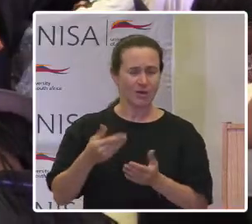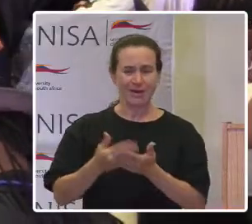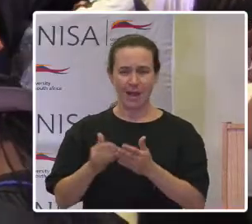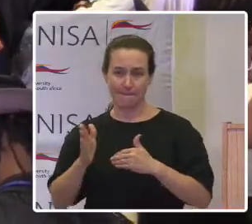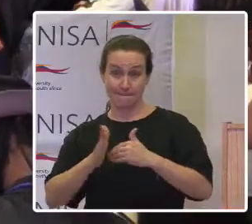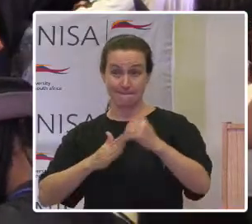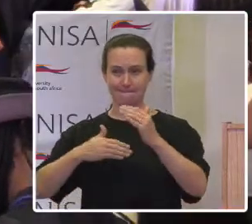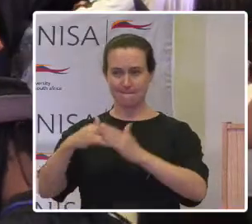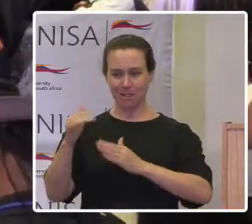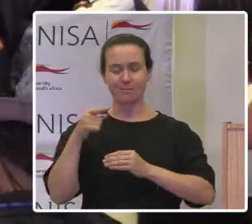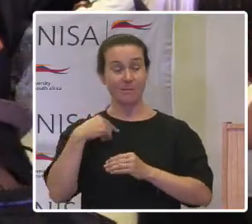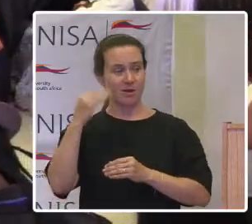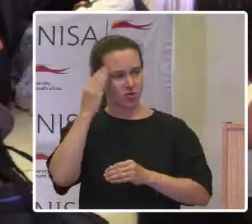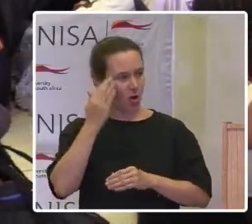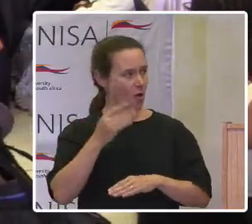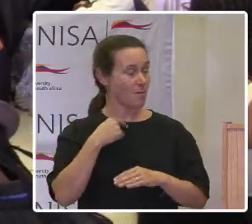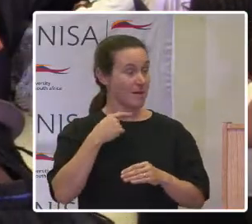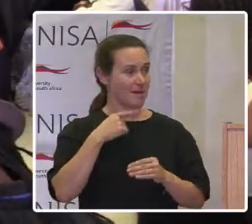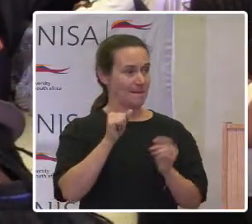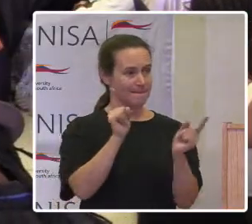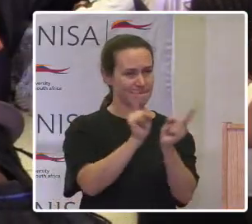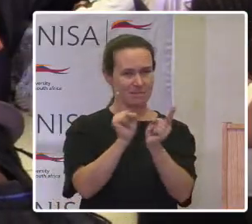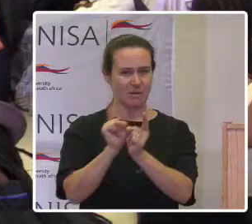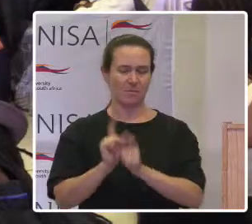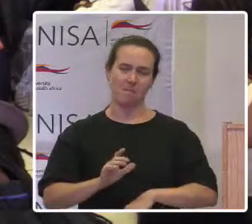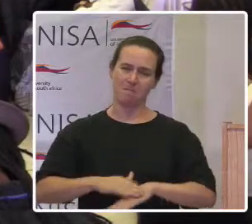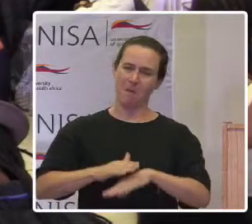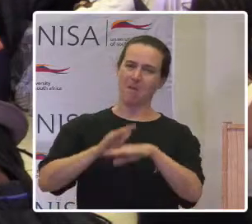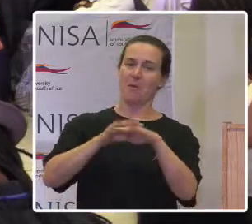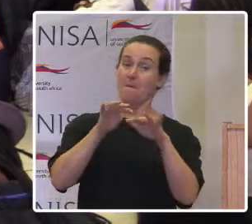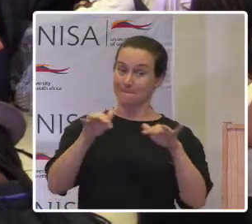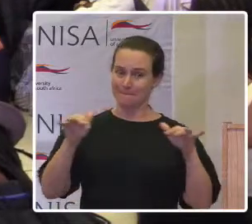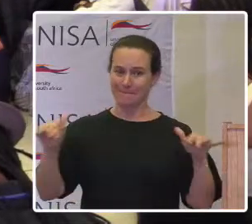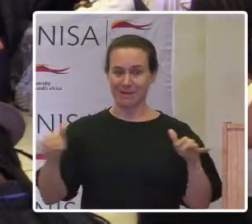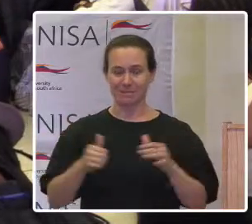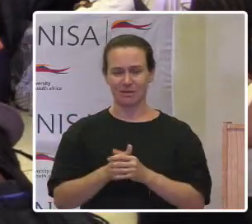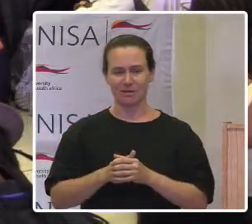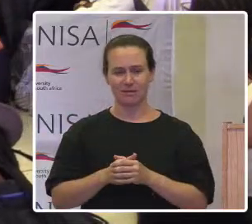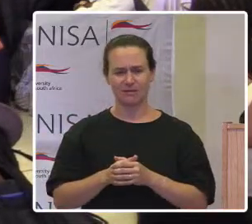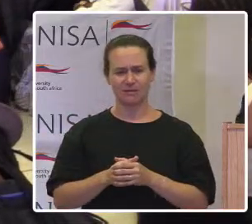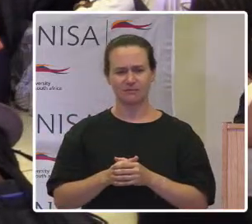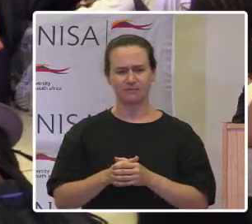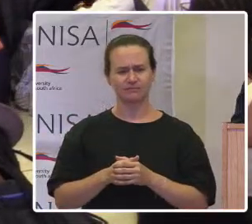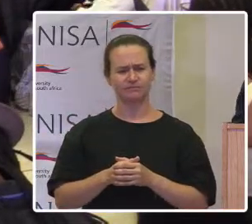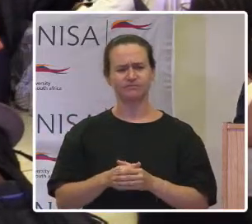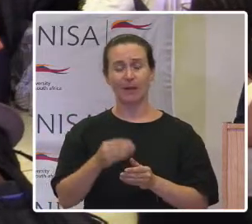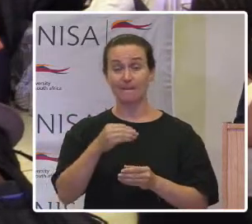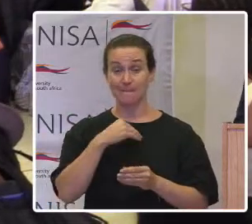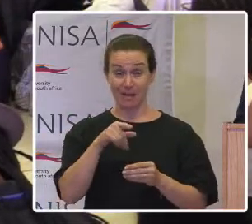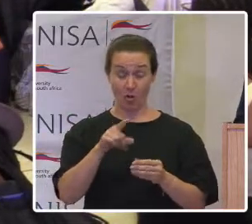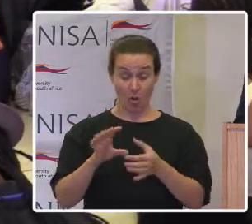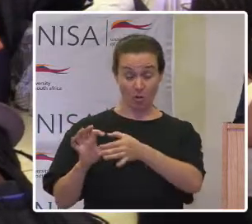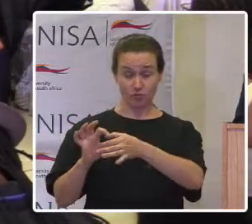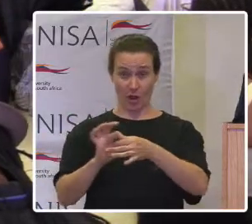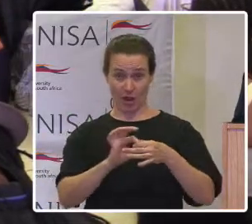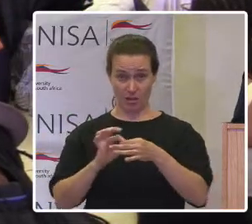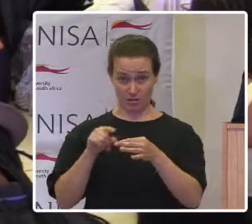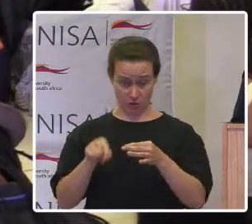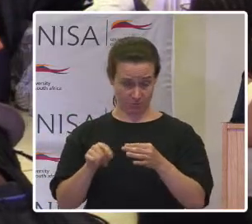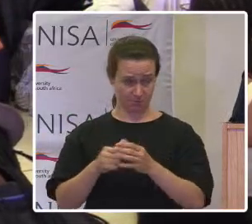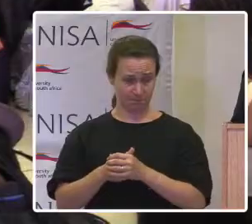social capital and you marry it. And what do I mean by marrying it? Relationships, you need